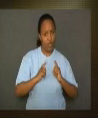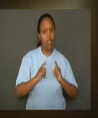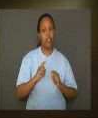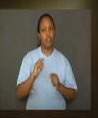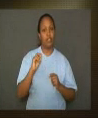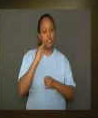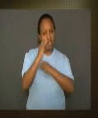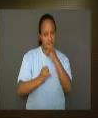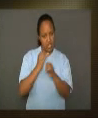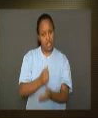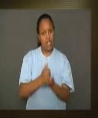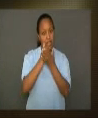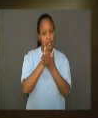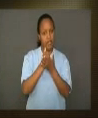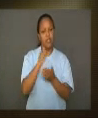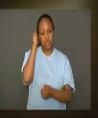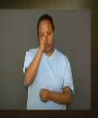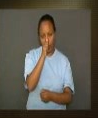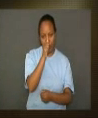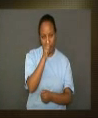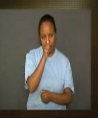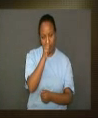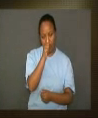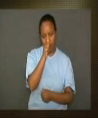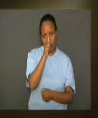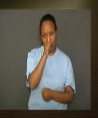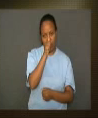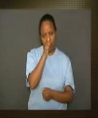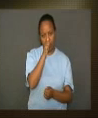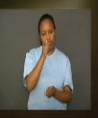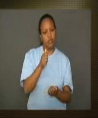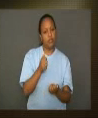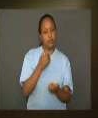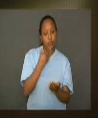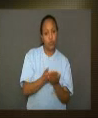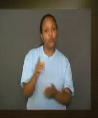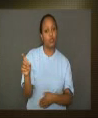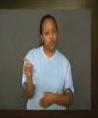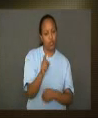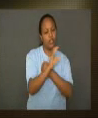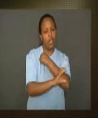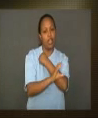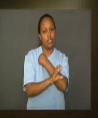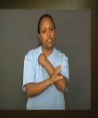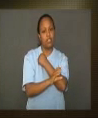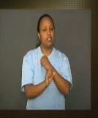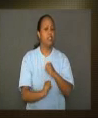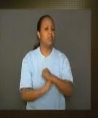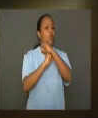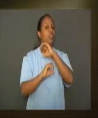missions, Ethiopia is building a positive reputation as a country that